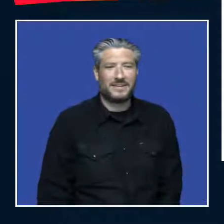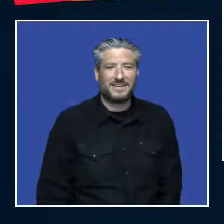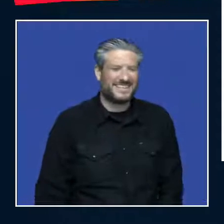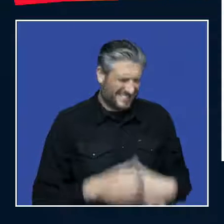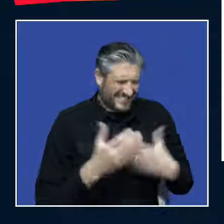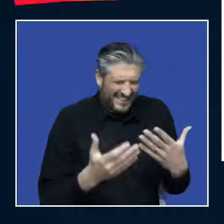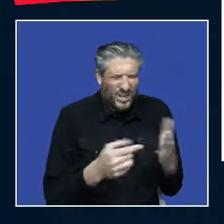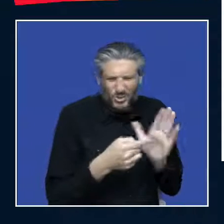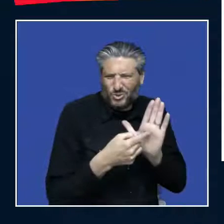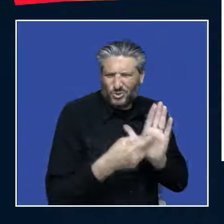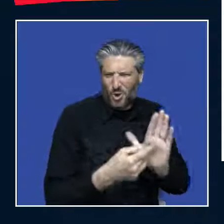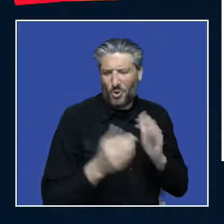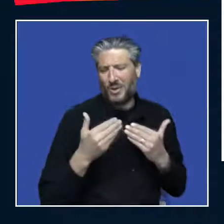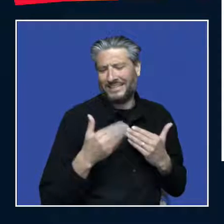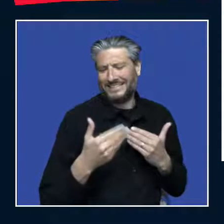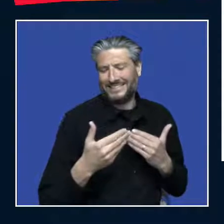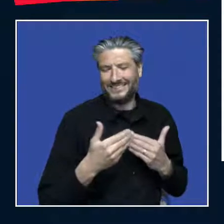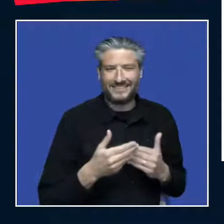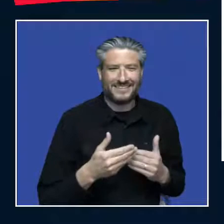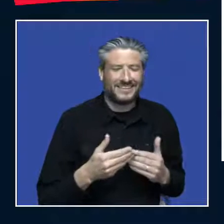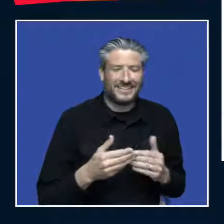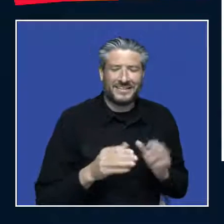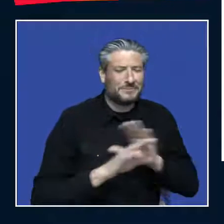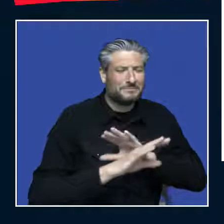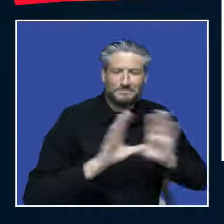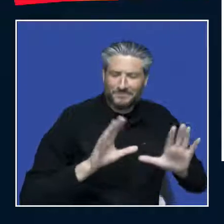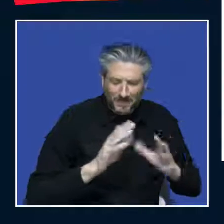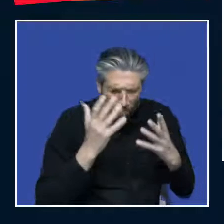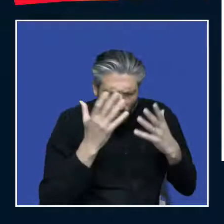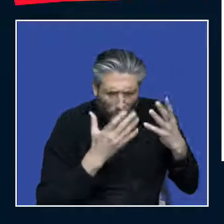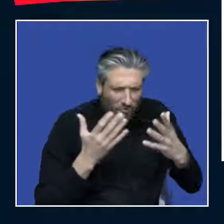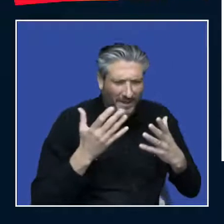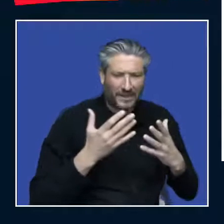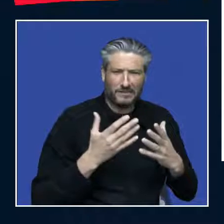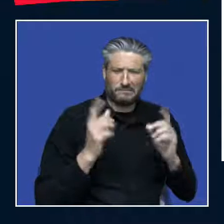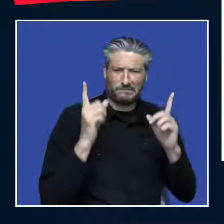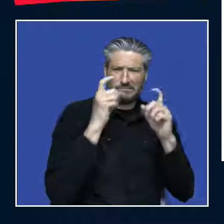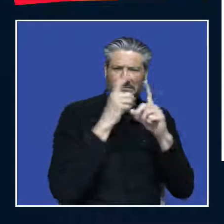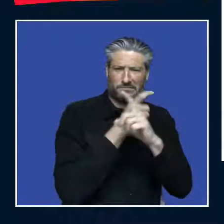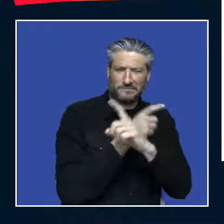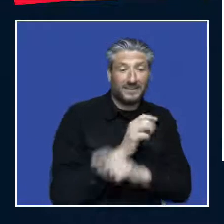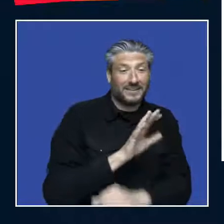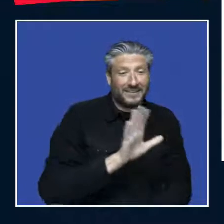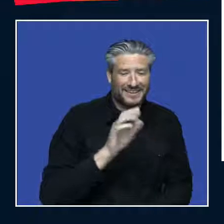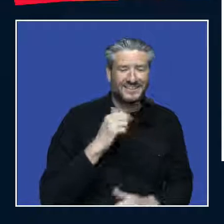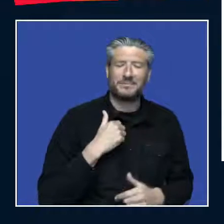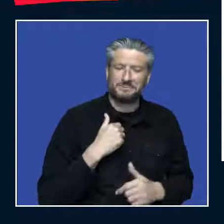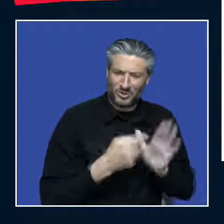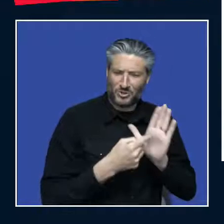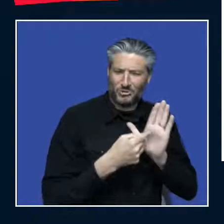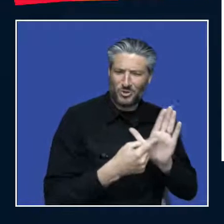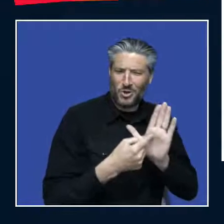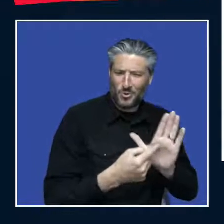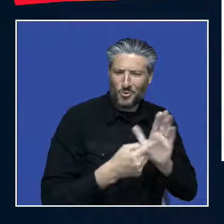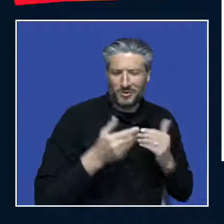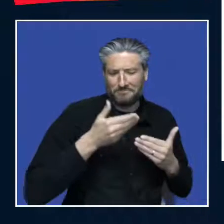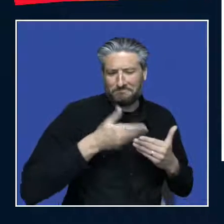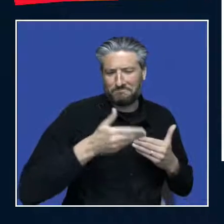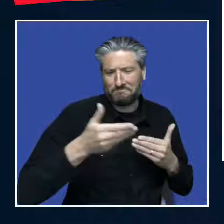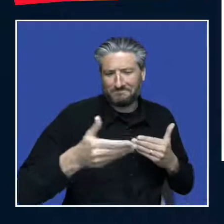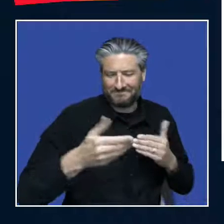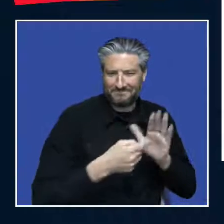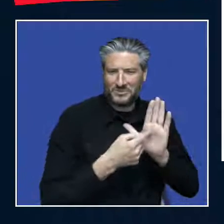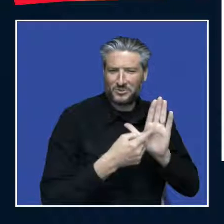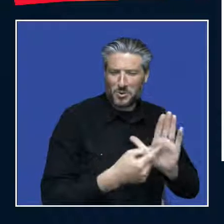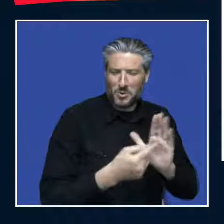minute. Don't worry if that's very confusing right now. We go through several Docker files just, to make it more familiar